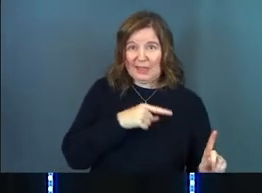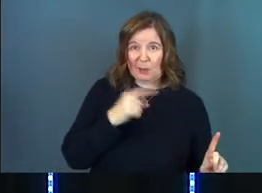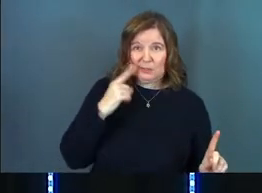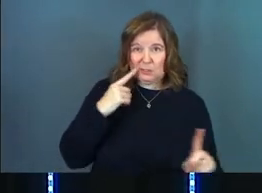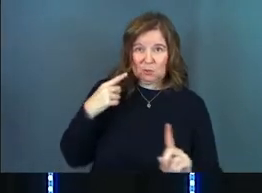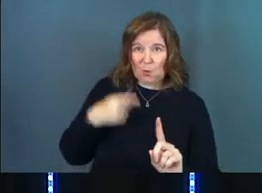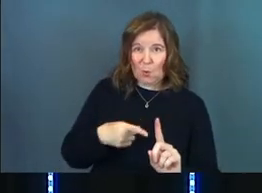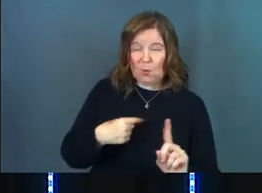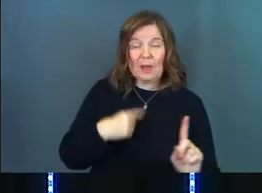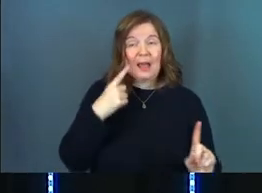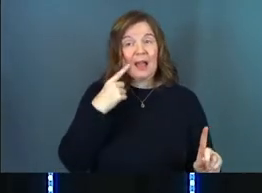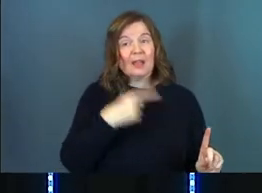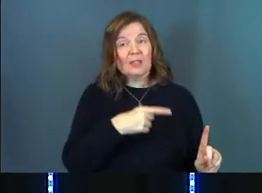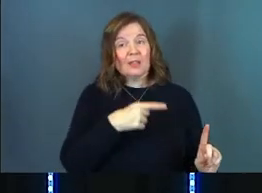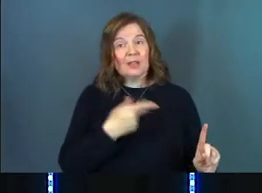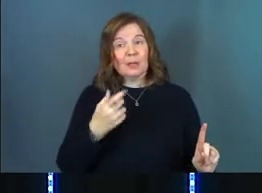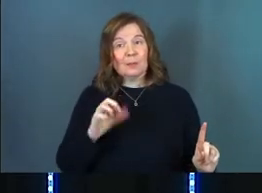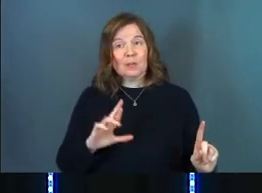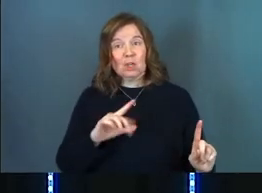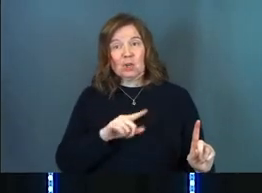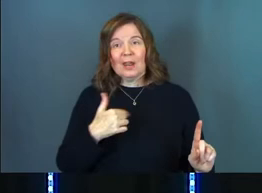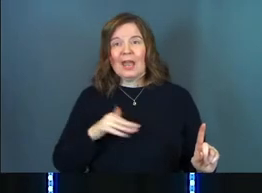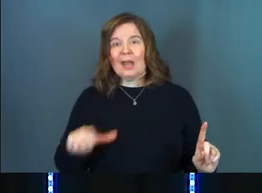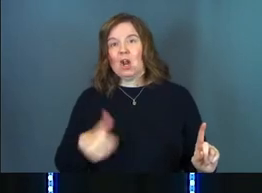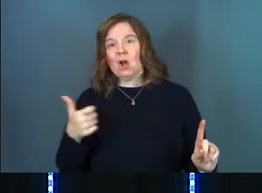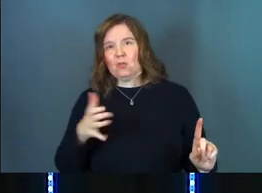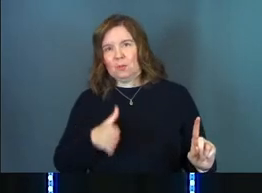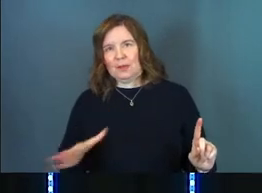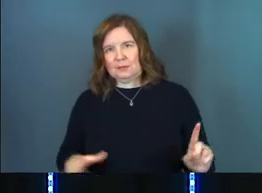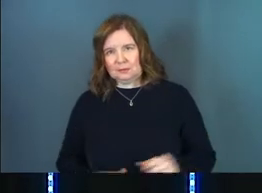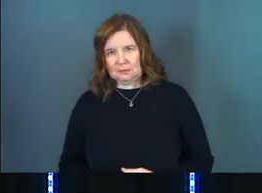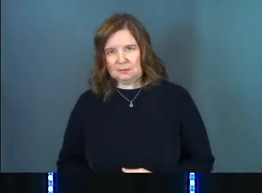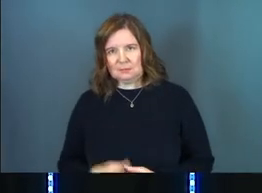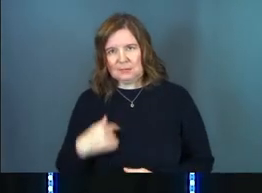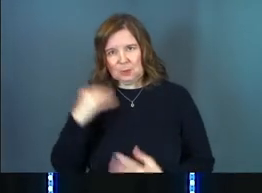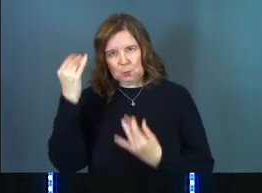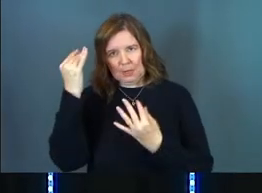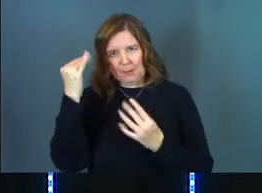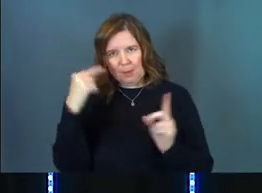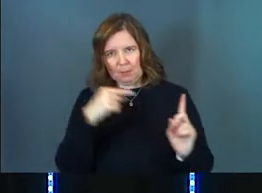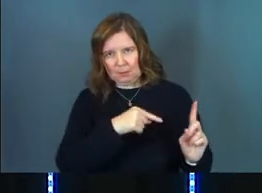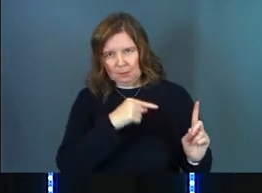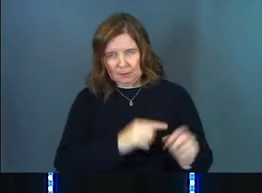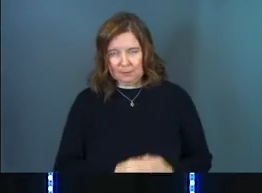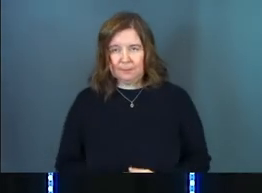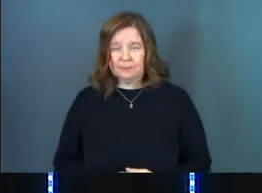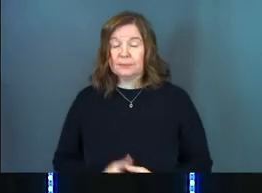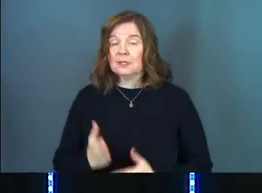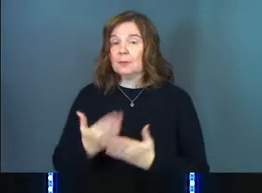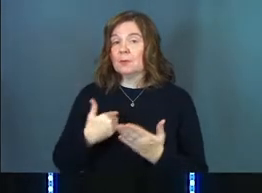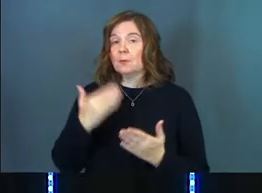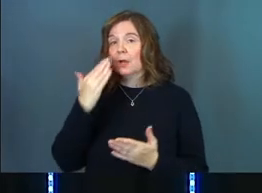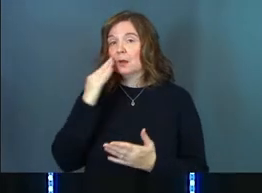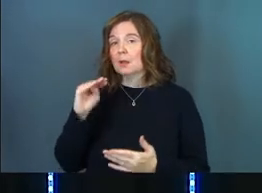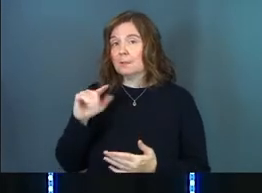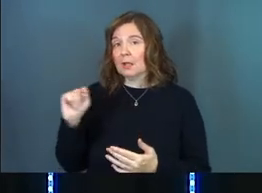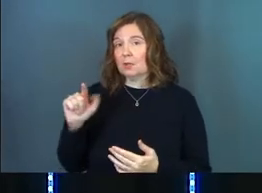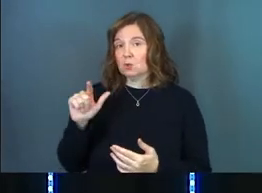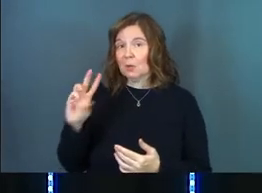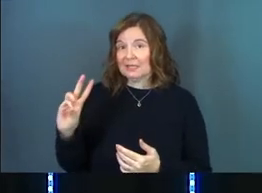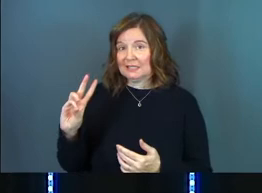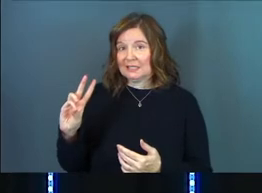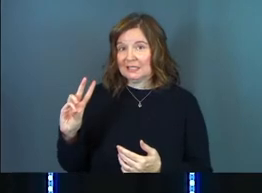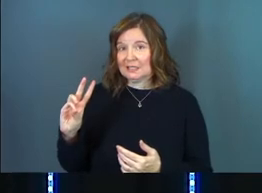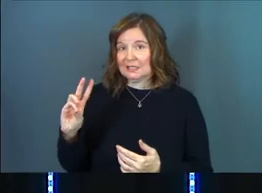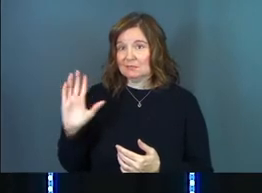I think Peter had other things on his mind. Some of you might know in Matthew 26,